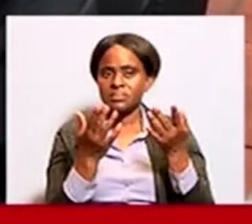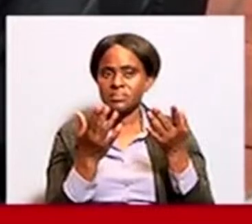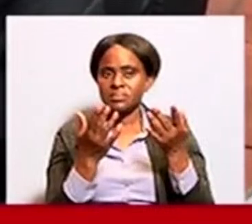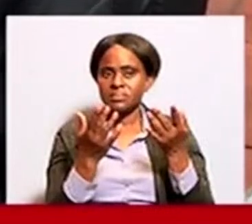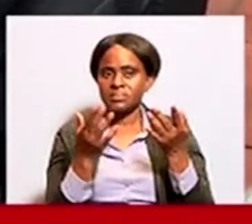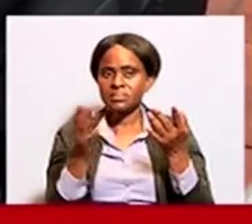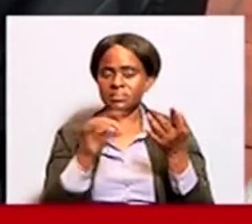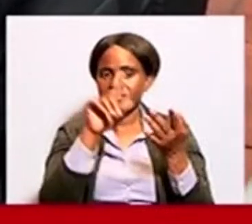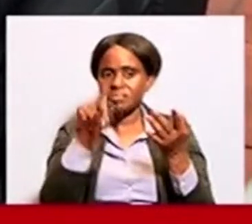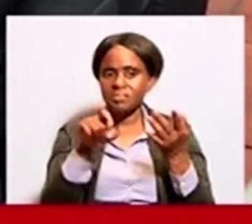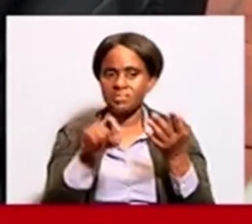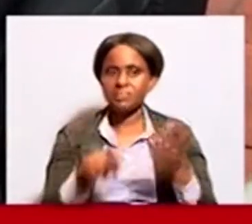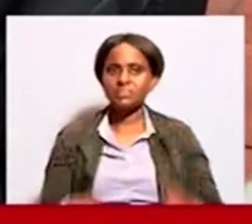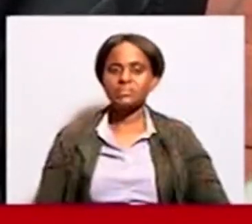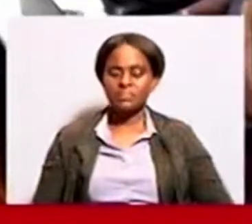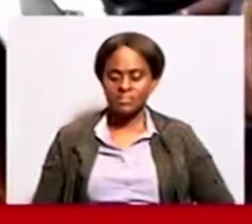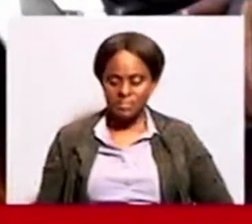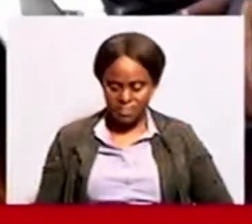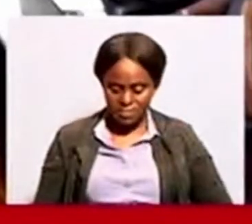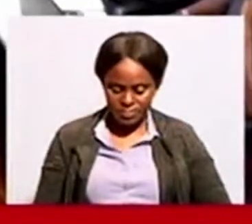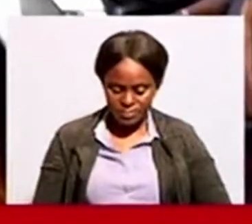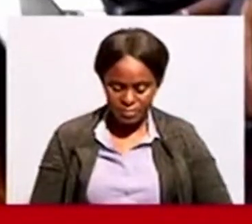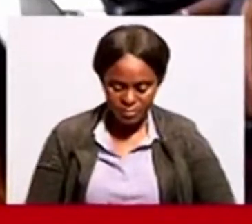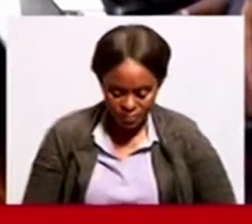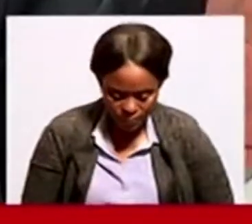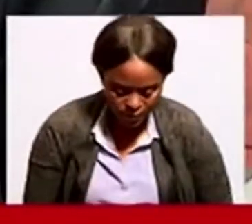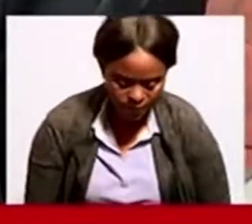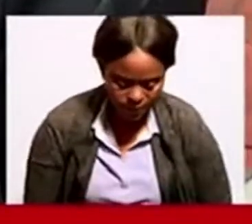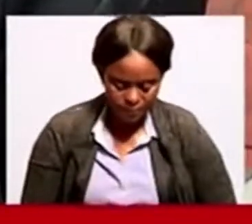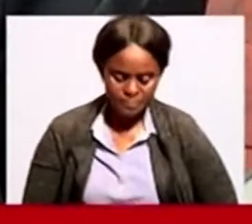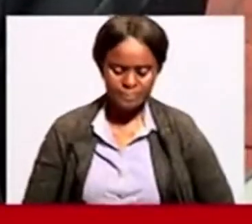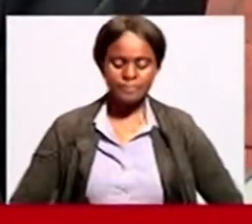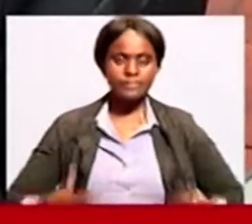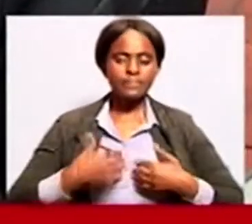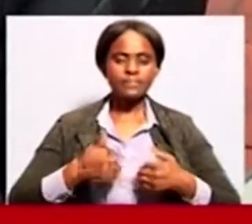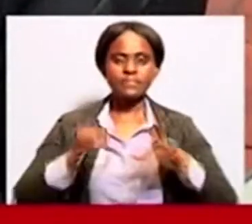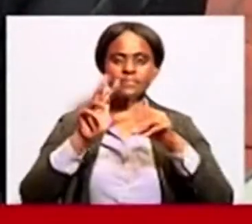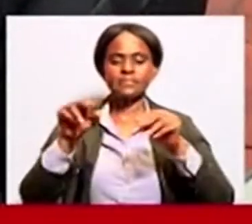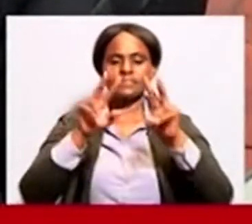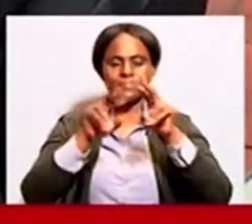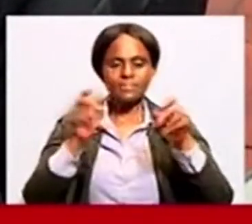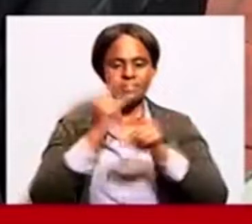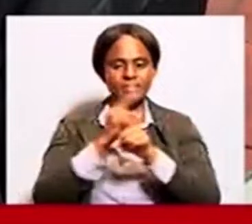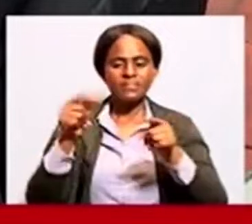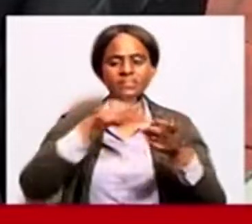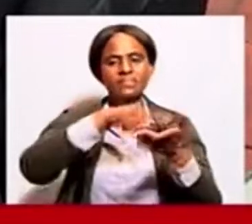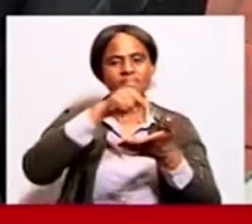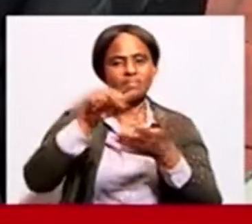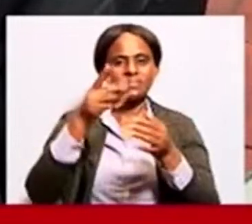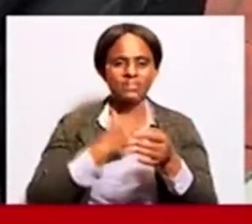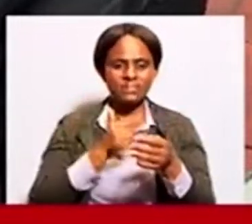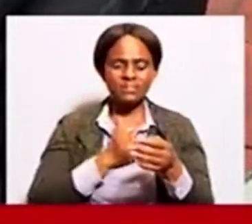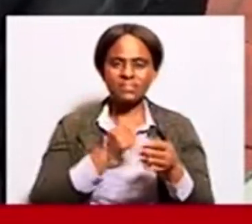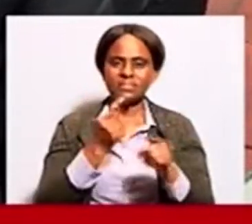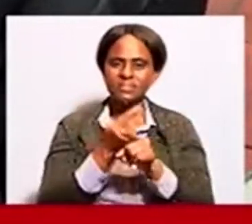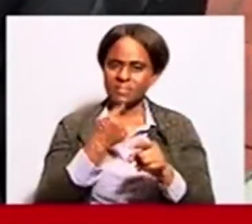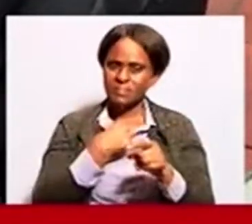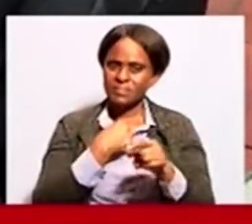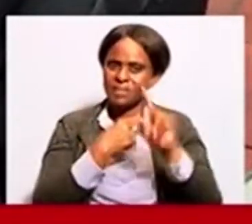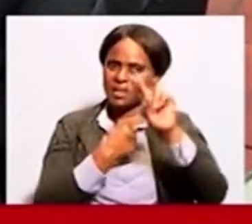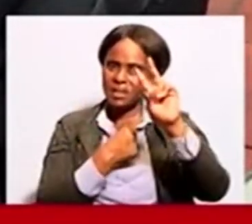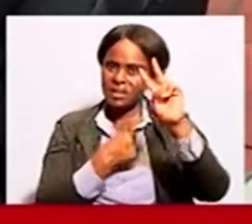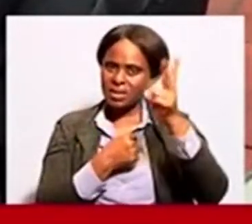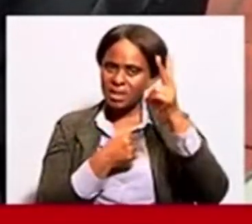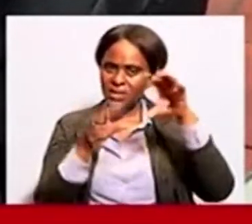Question. Yes. There was no physical check by this council. They were just paying. Now, I'm coming to the second paragraph, town